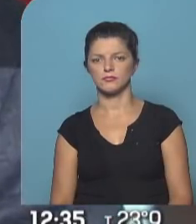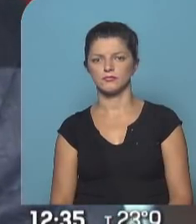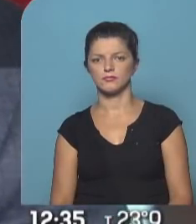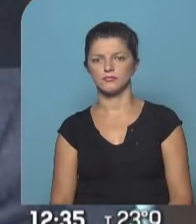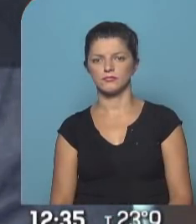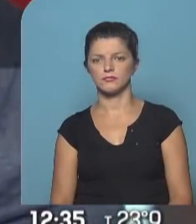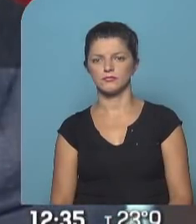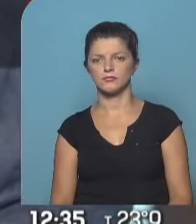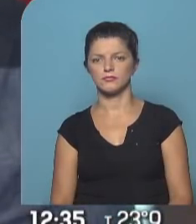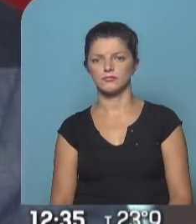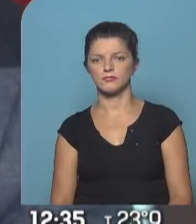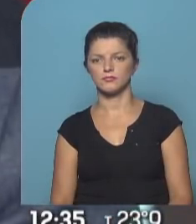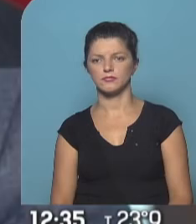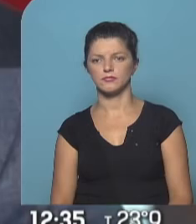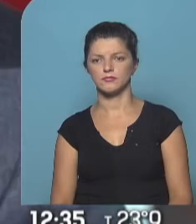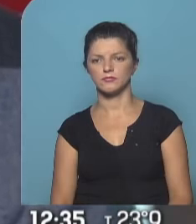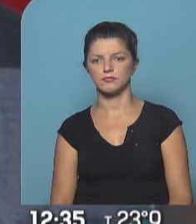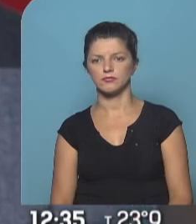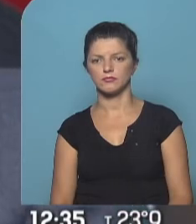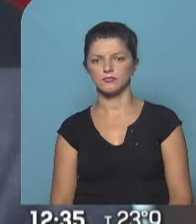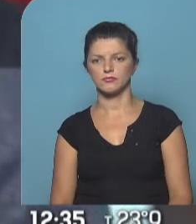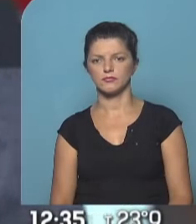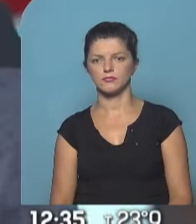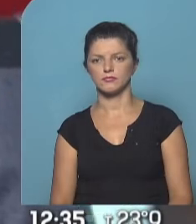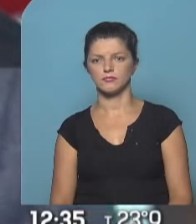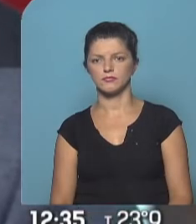So he's like a